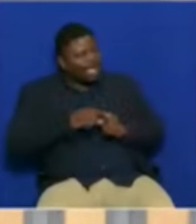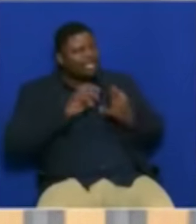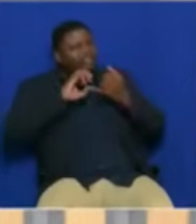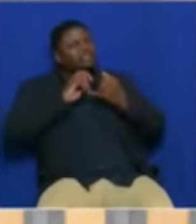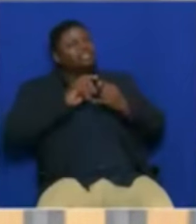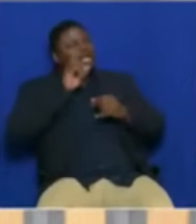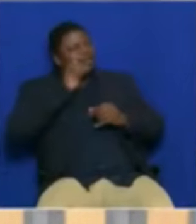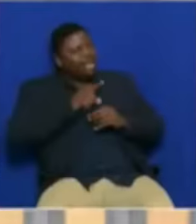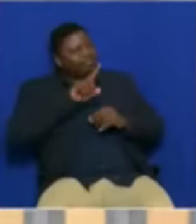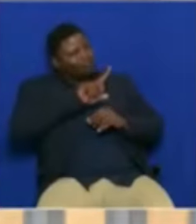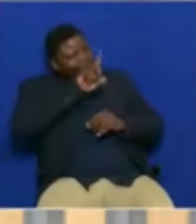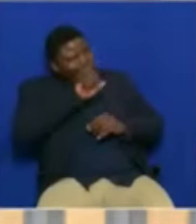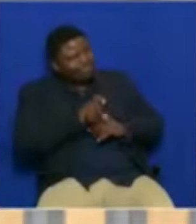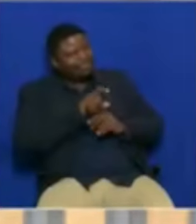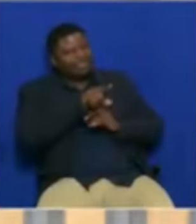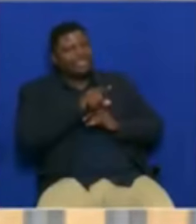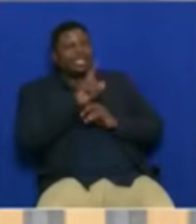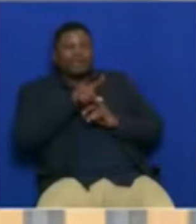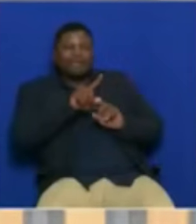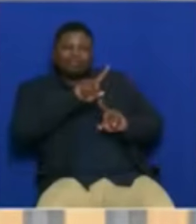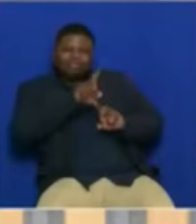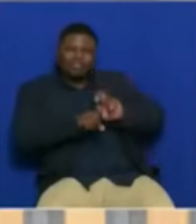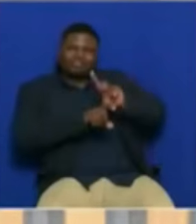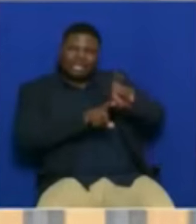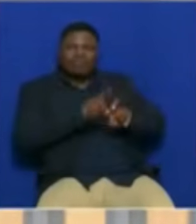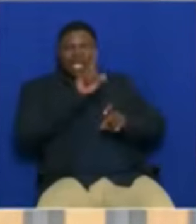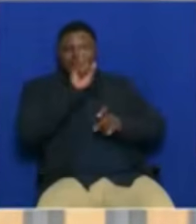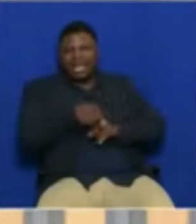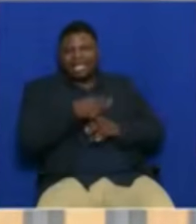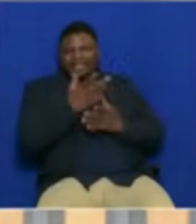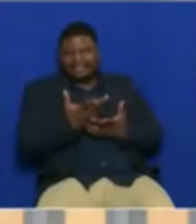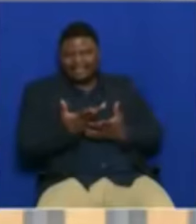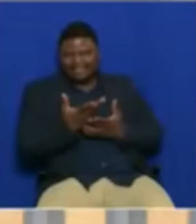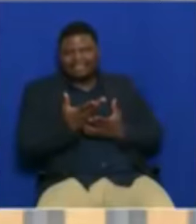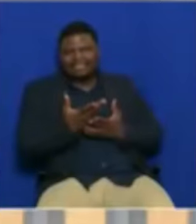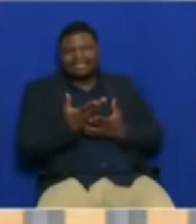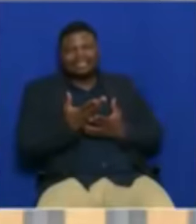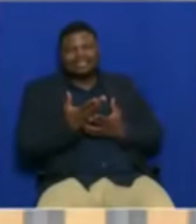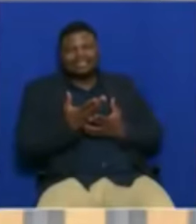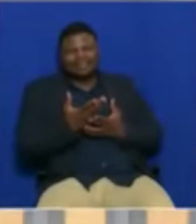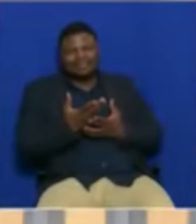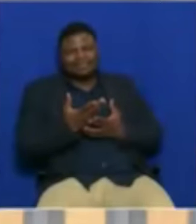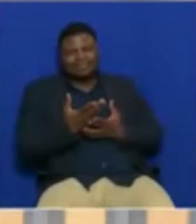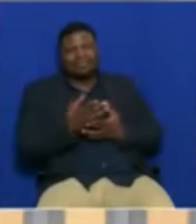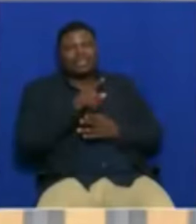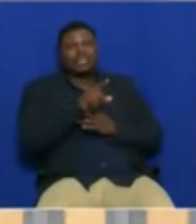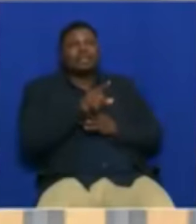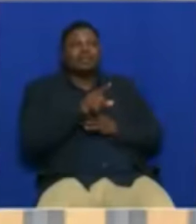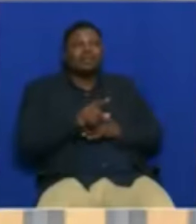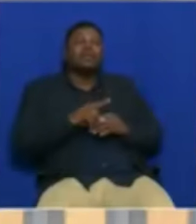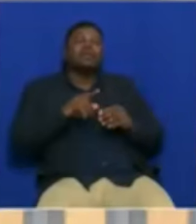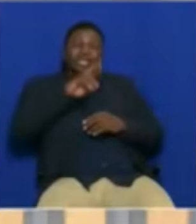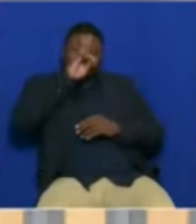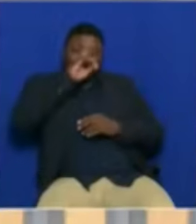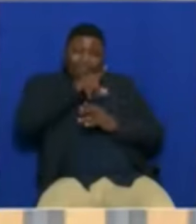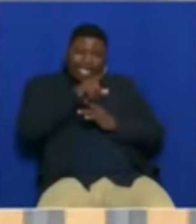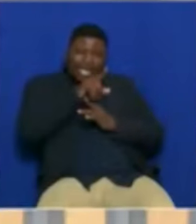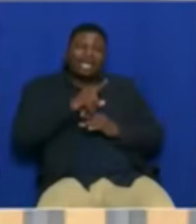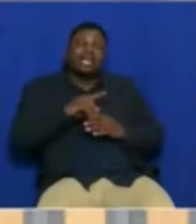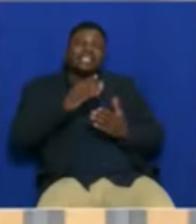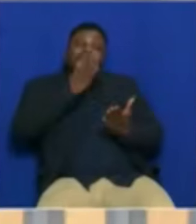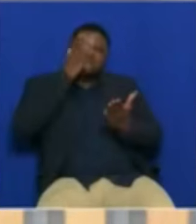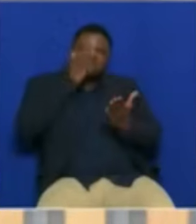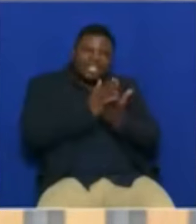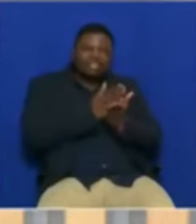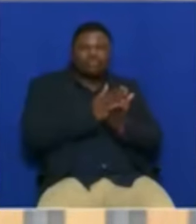conclusion without telling us the factual basis for getting to that conclusion. It must be long